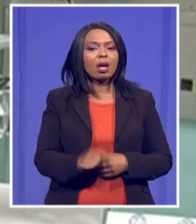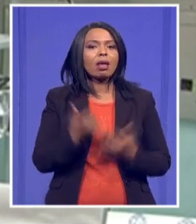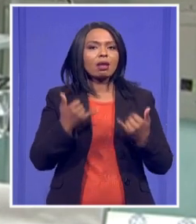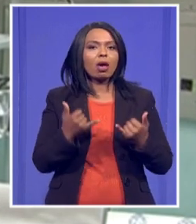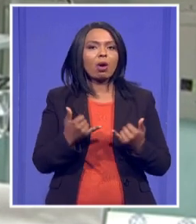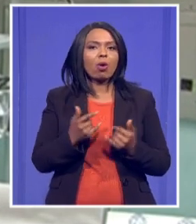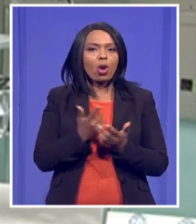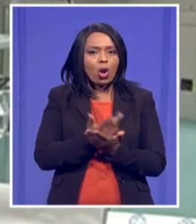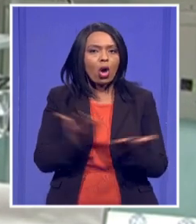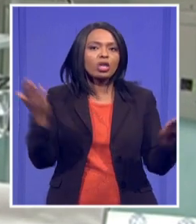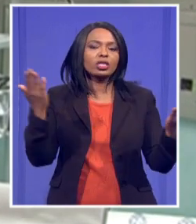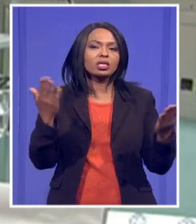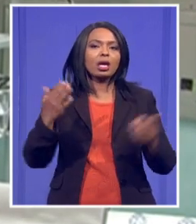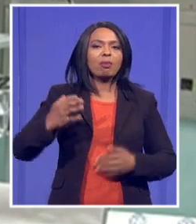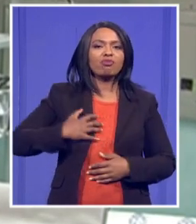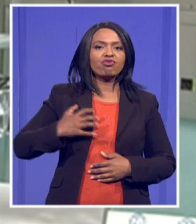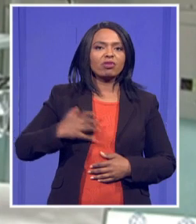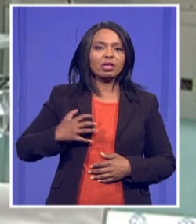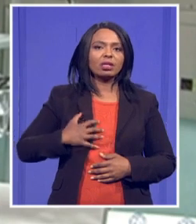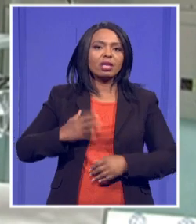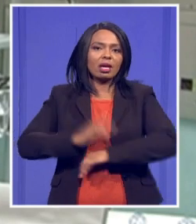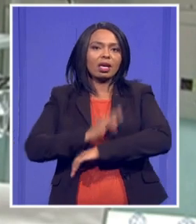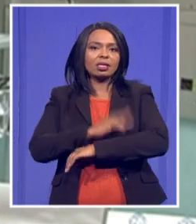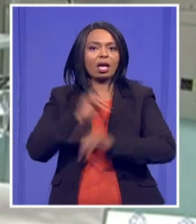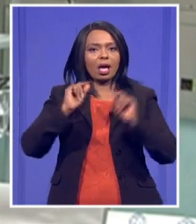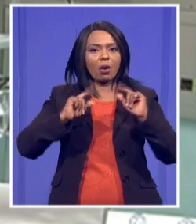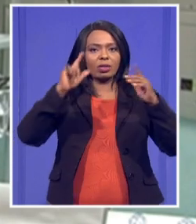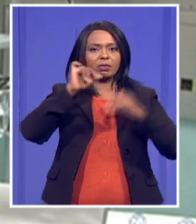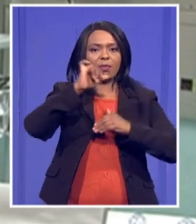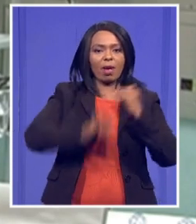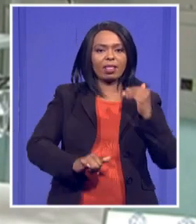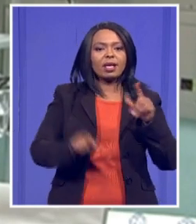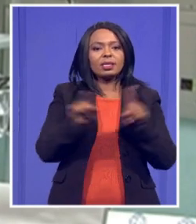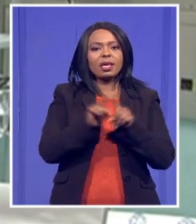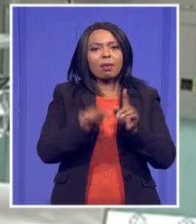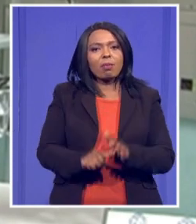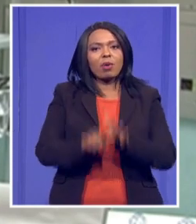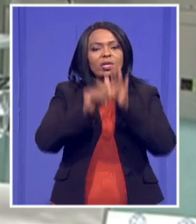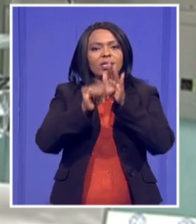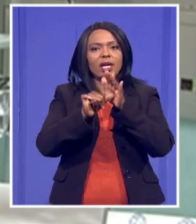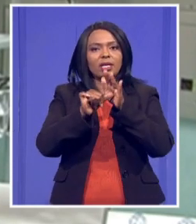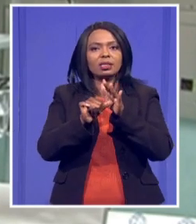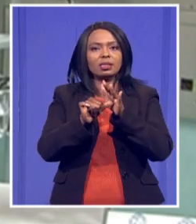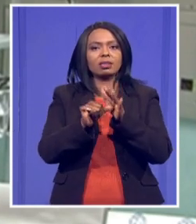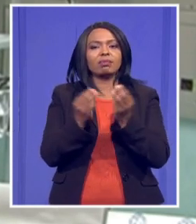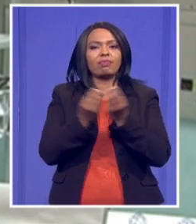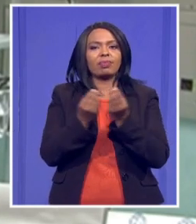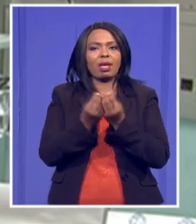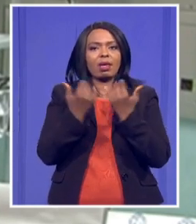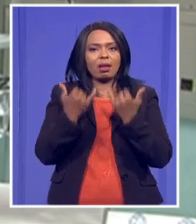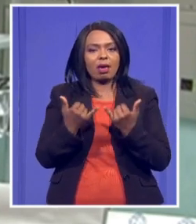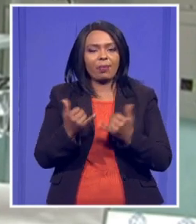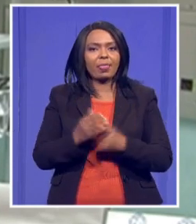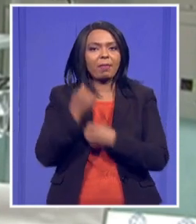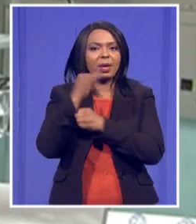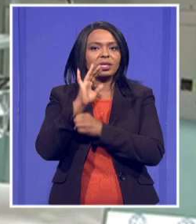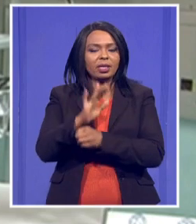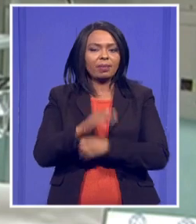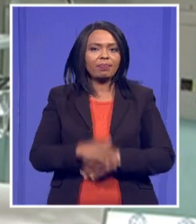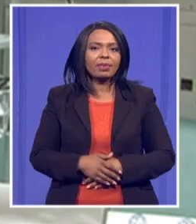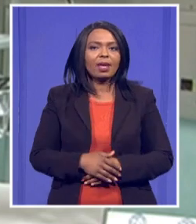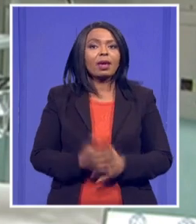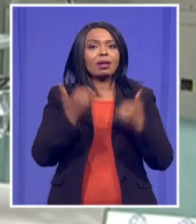Breast Cancer Awareness Month, and he's also bringing two very important missions to this facility. Right now, Desiree, we're